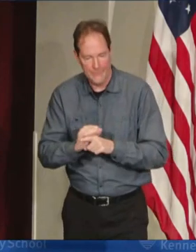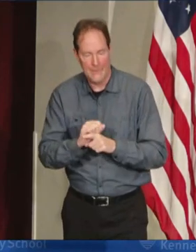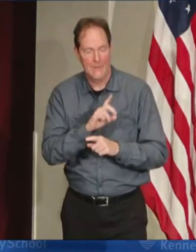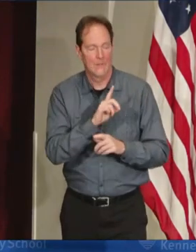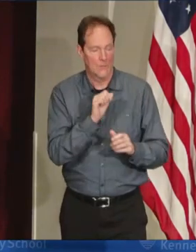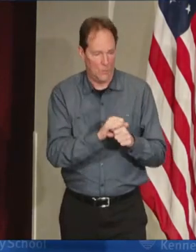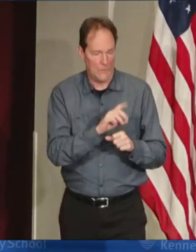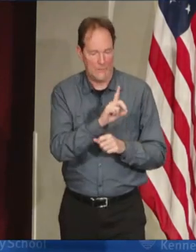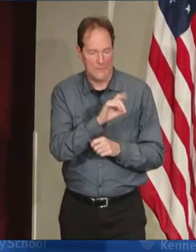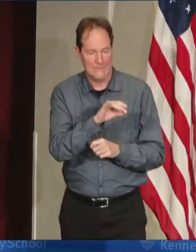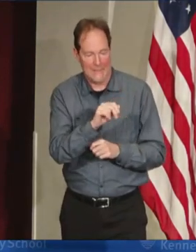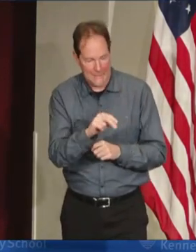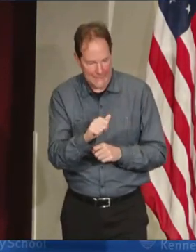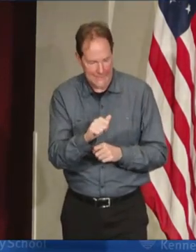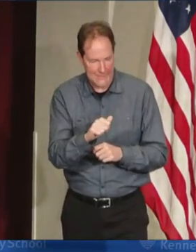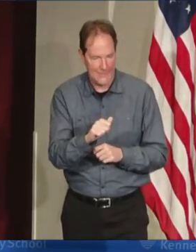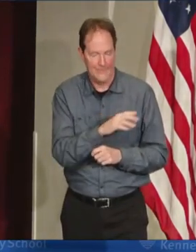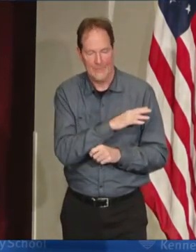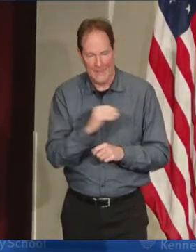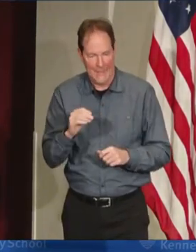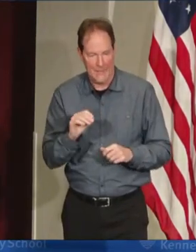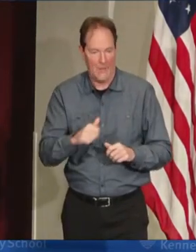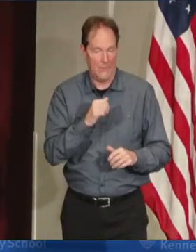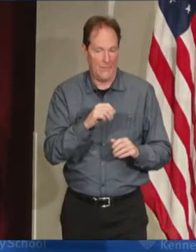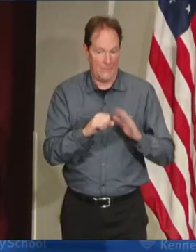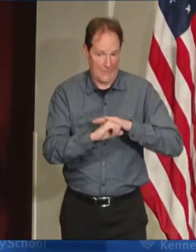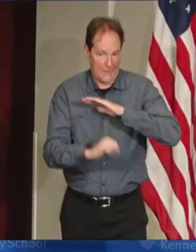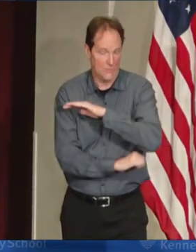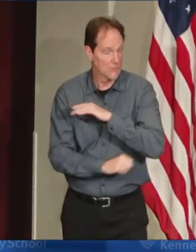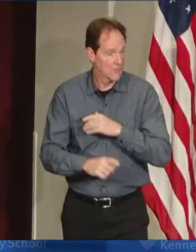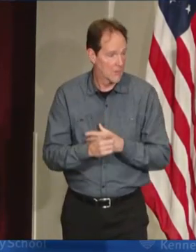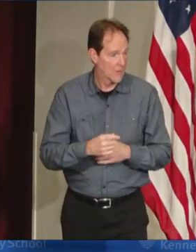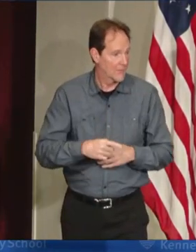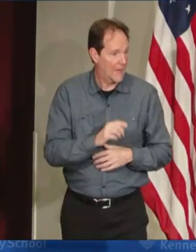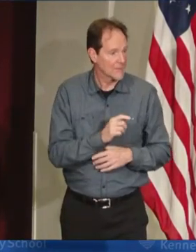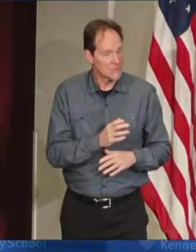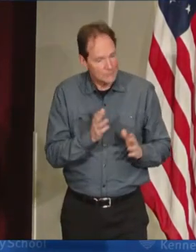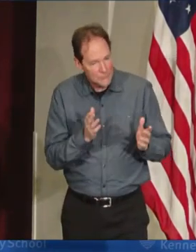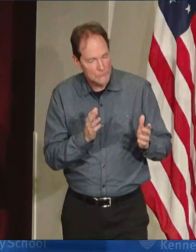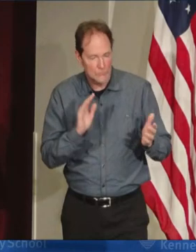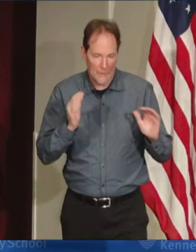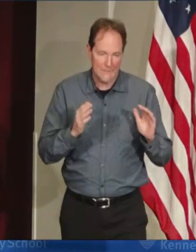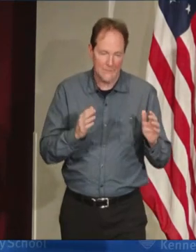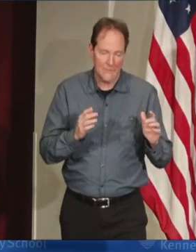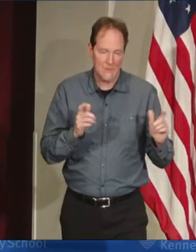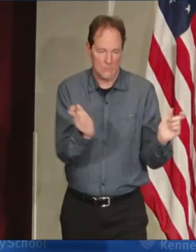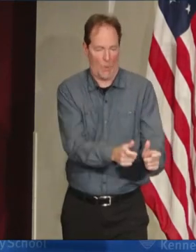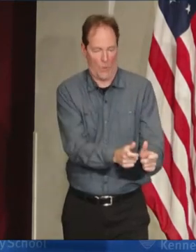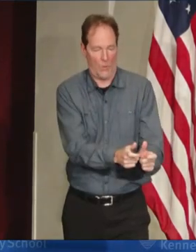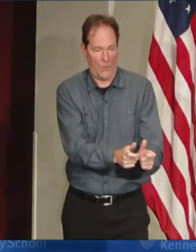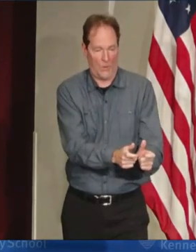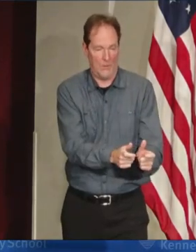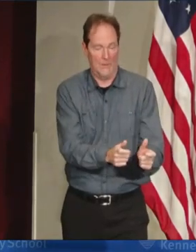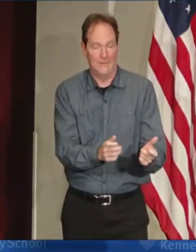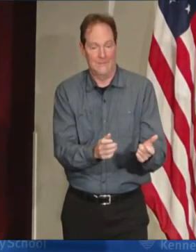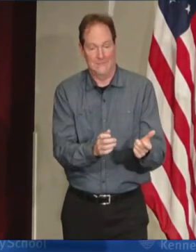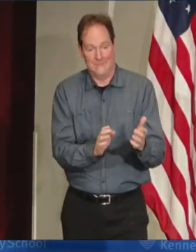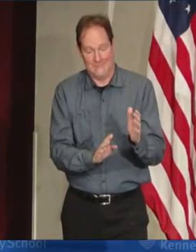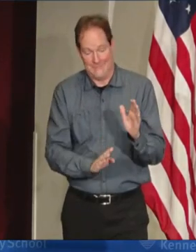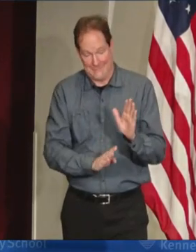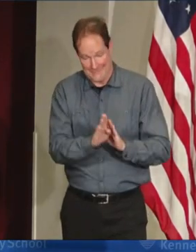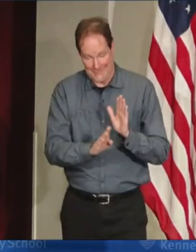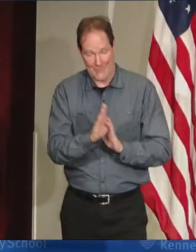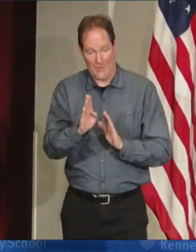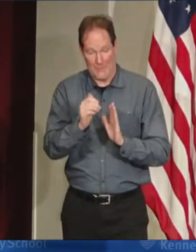other foundations are doing, as she said, they're relatively small. When you really look at the development agenda